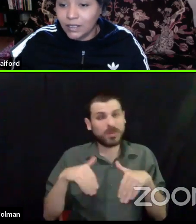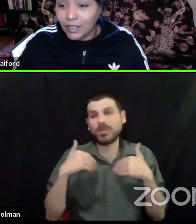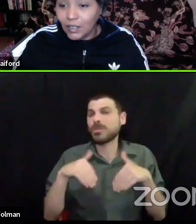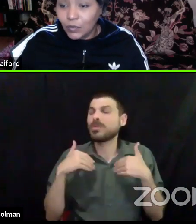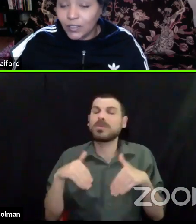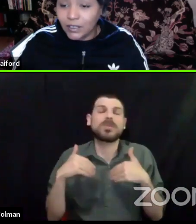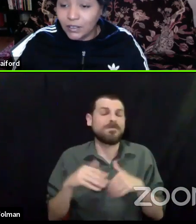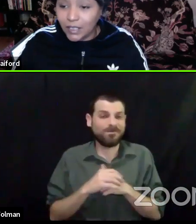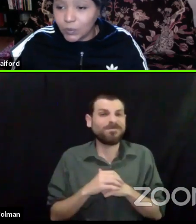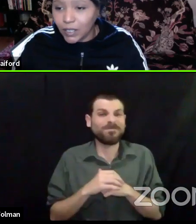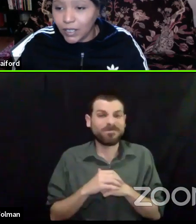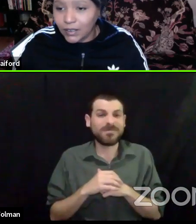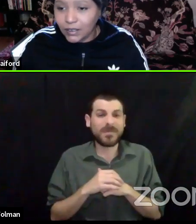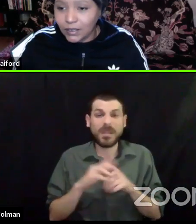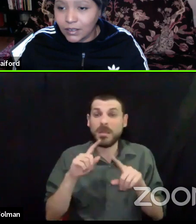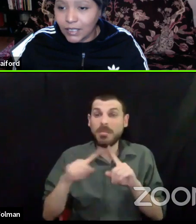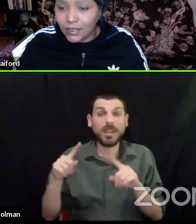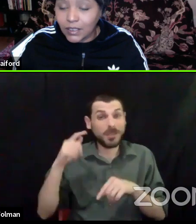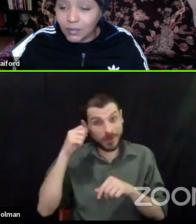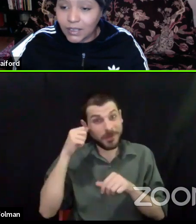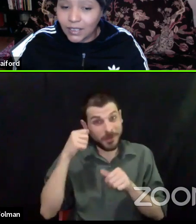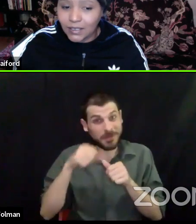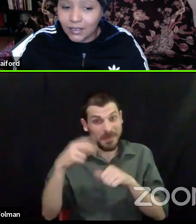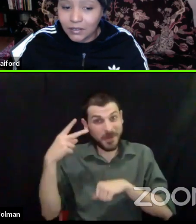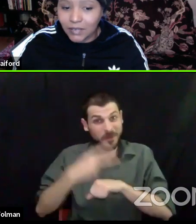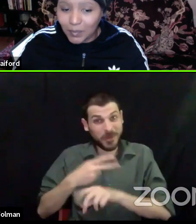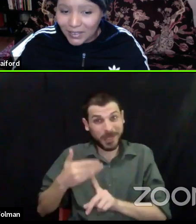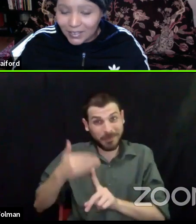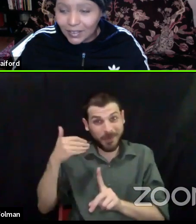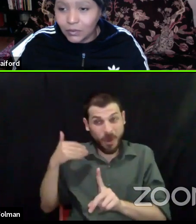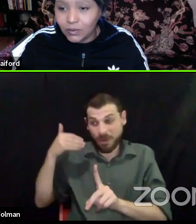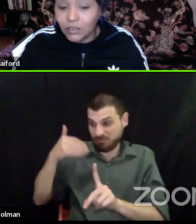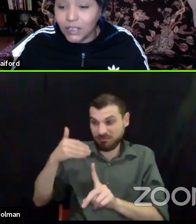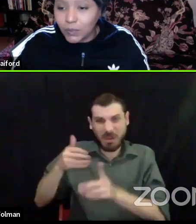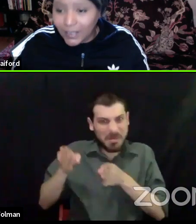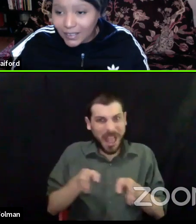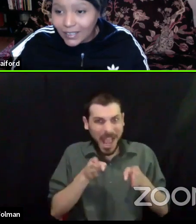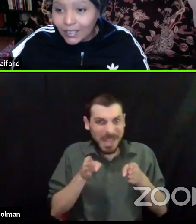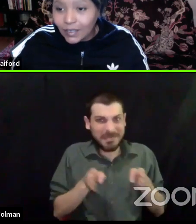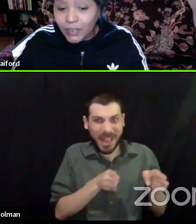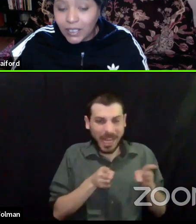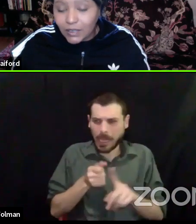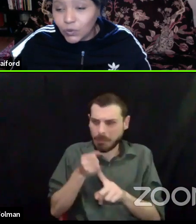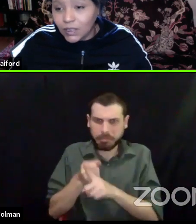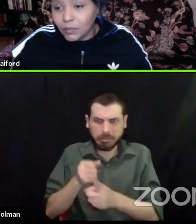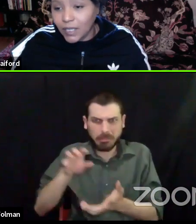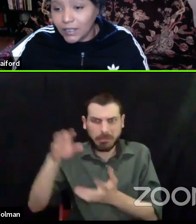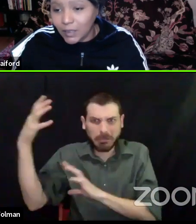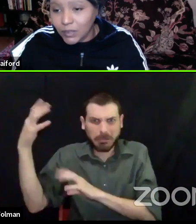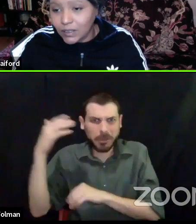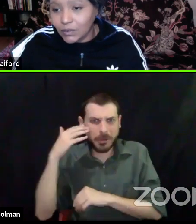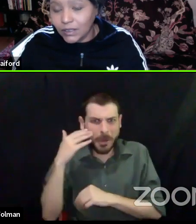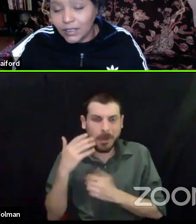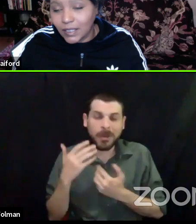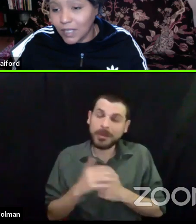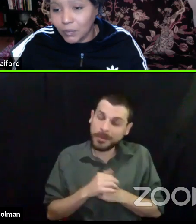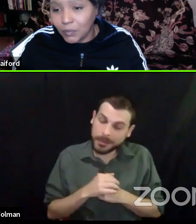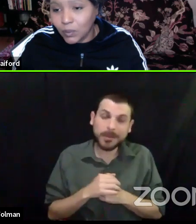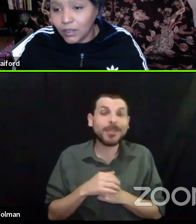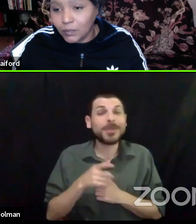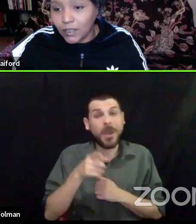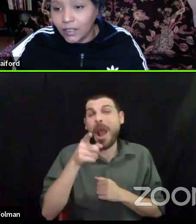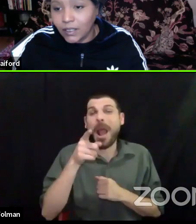did for the 2 days prior to that circumstance. So, I mean, you know, you could speak because we are in proximity doing the same